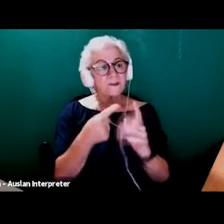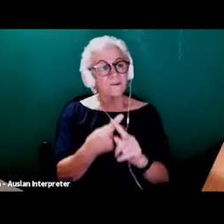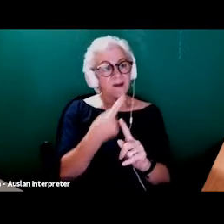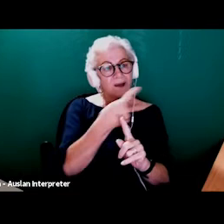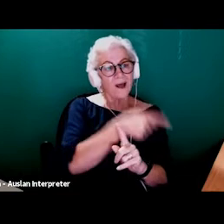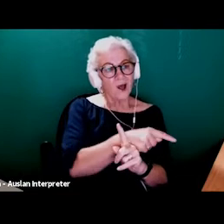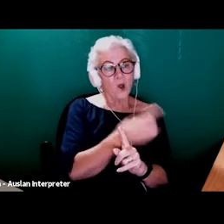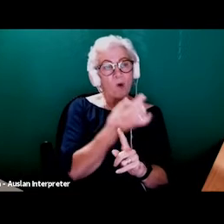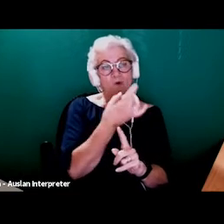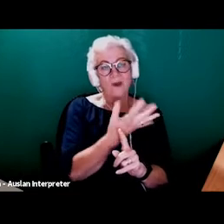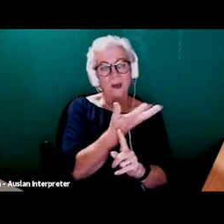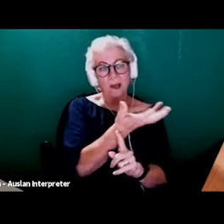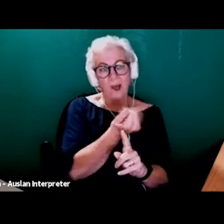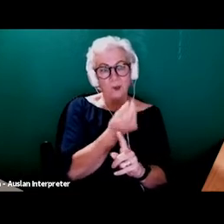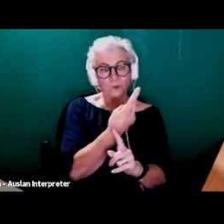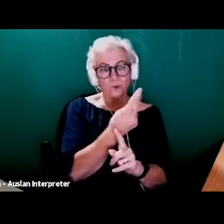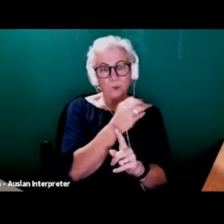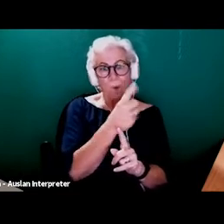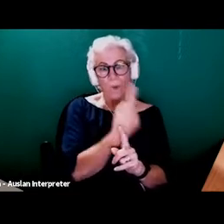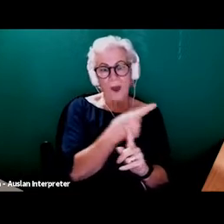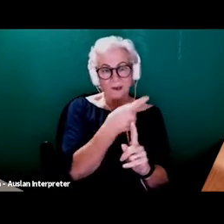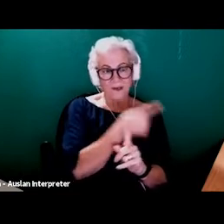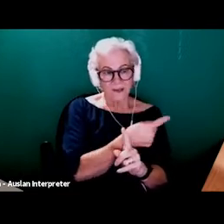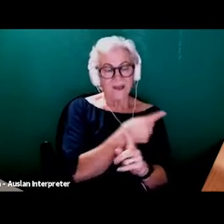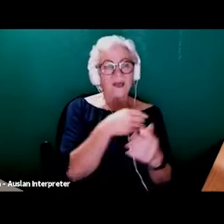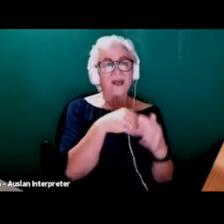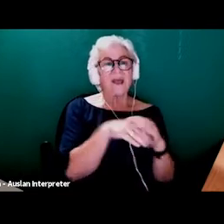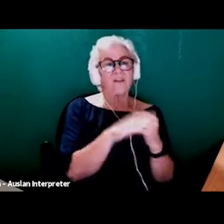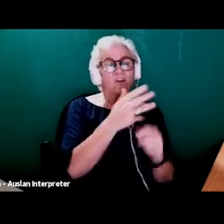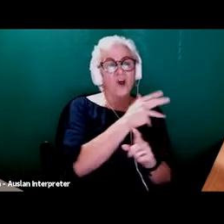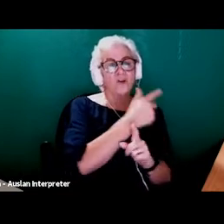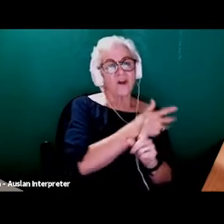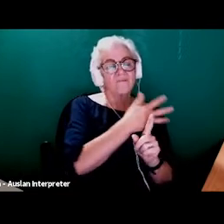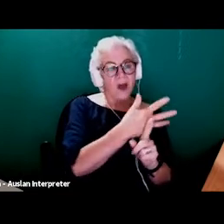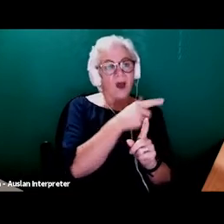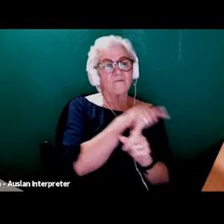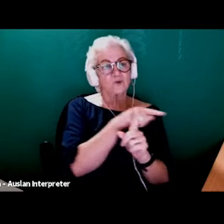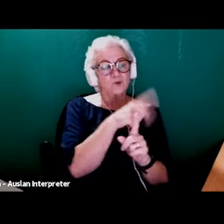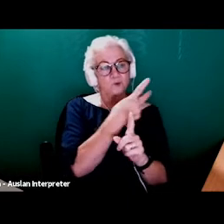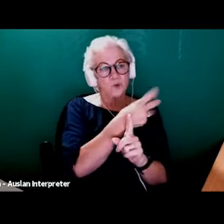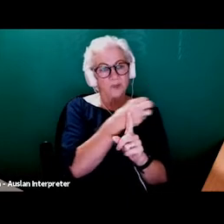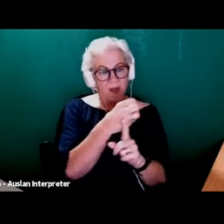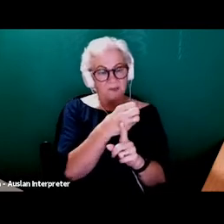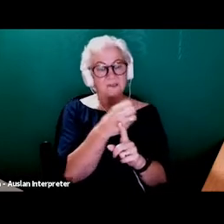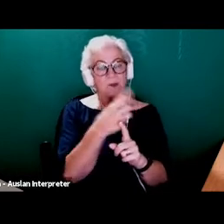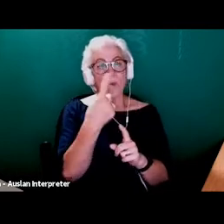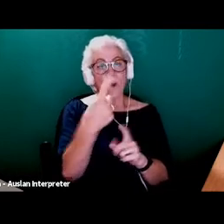it in the 1985 to 2000 period, and 1 in 4 were from regional New South